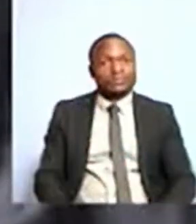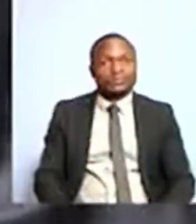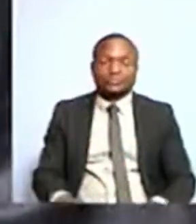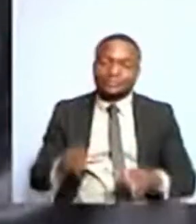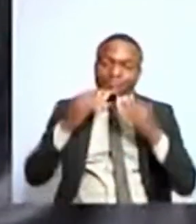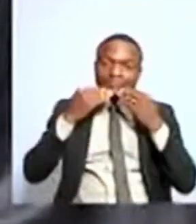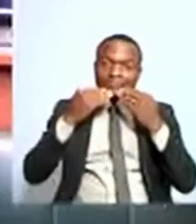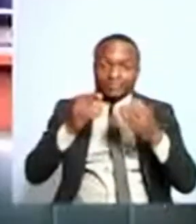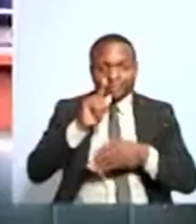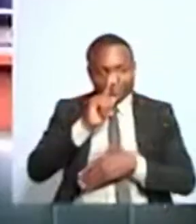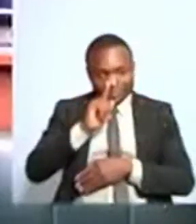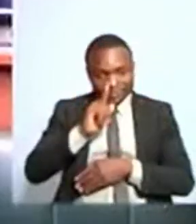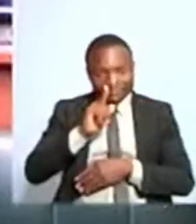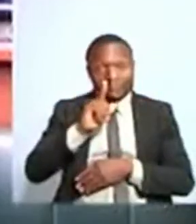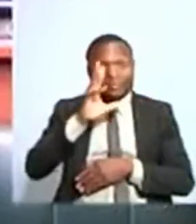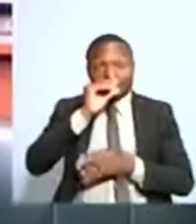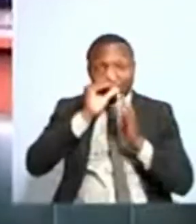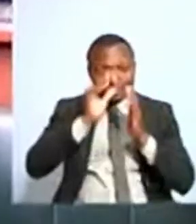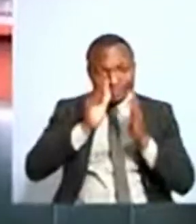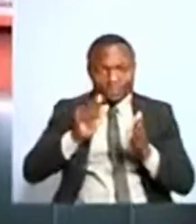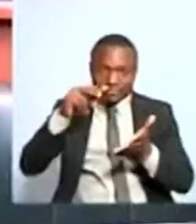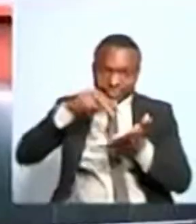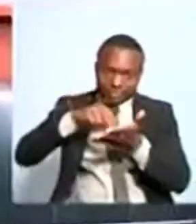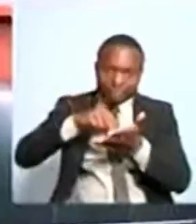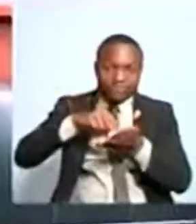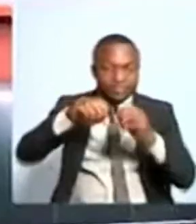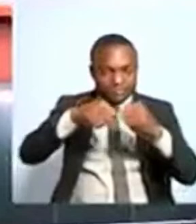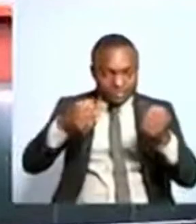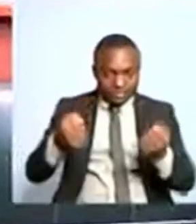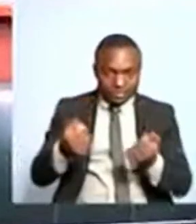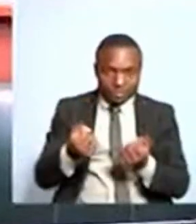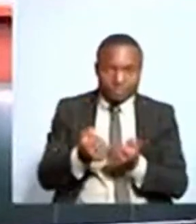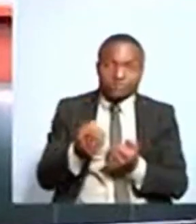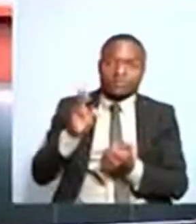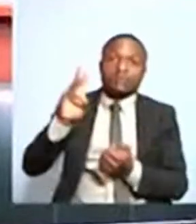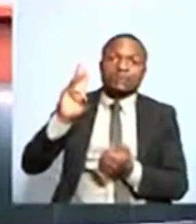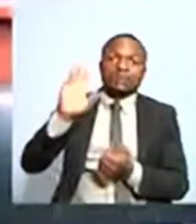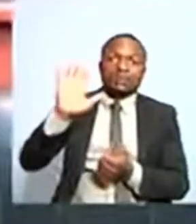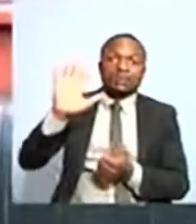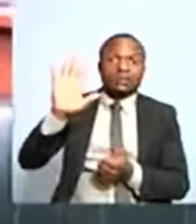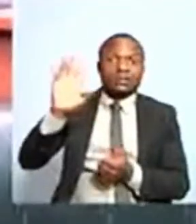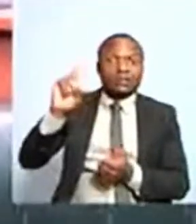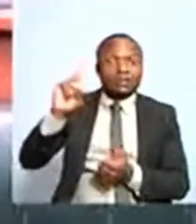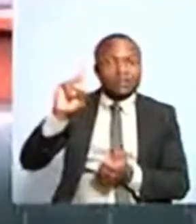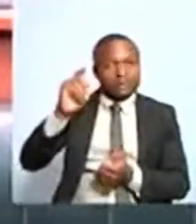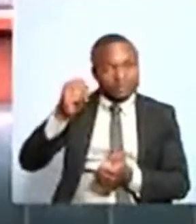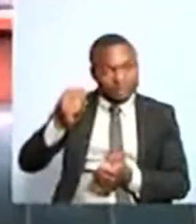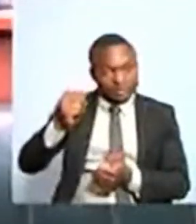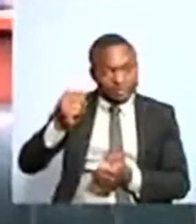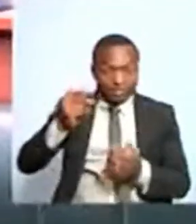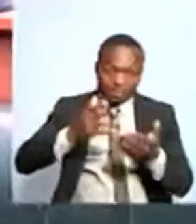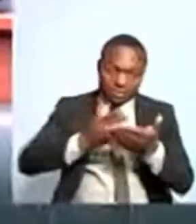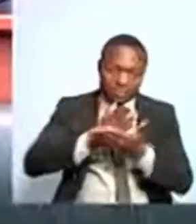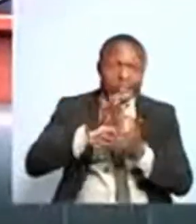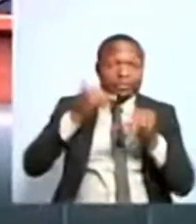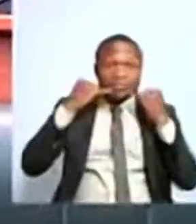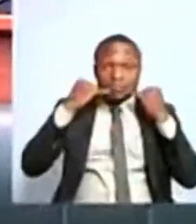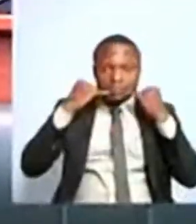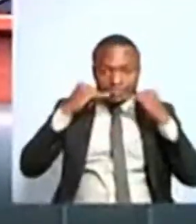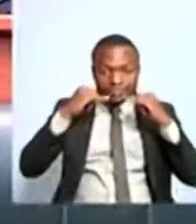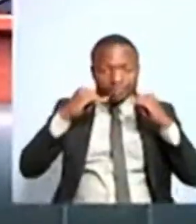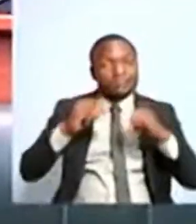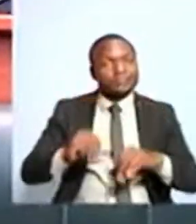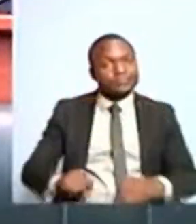Thank you, Mr. Speaker. I rise pursuant to Section 65, 1A on relevance. Mr. Speaker,